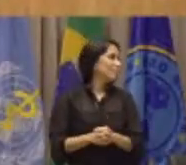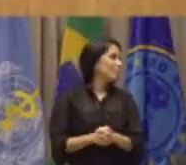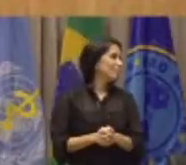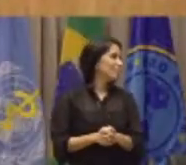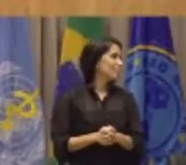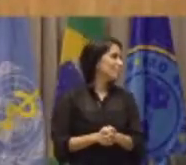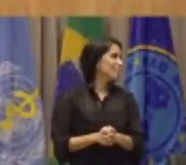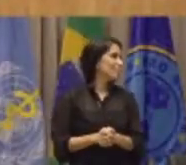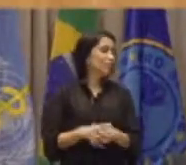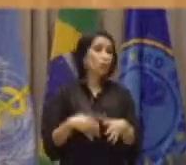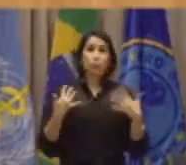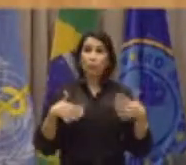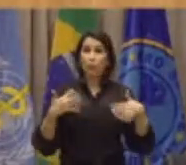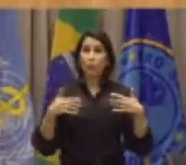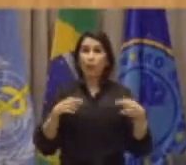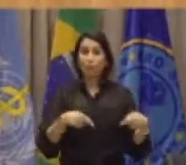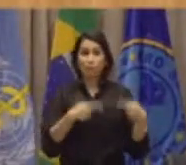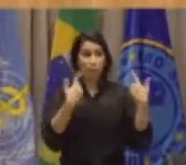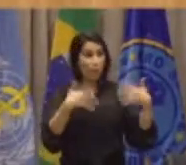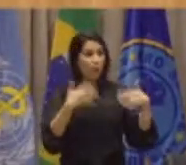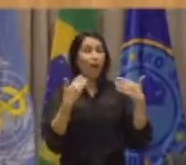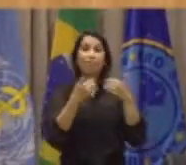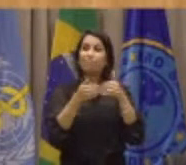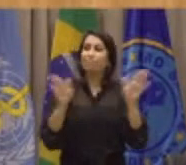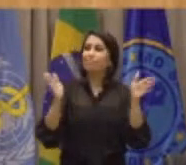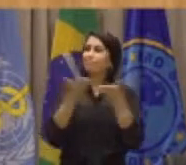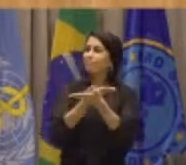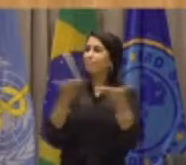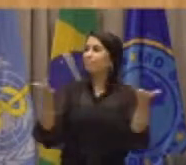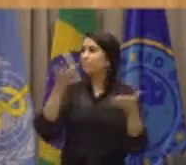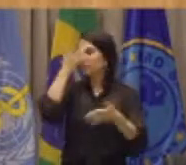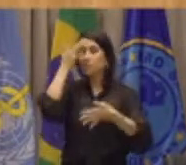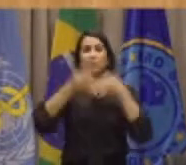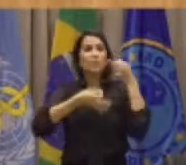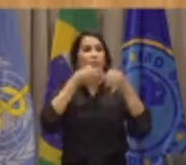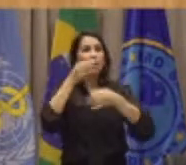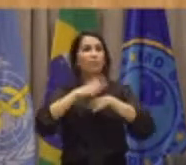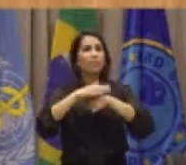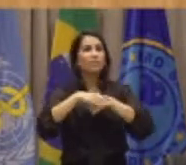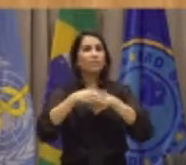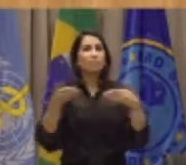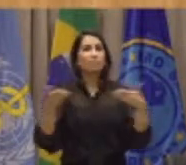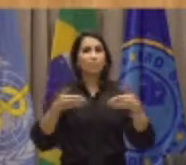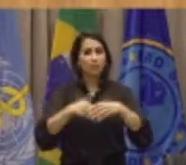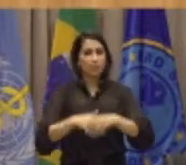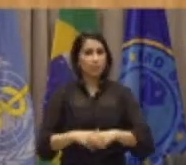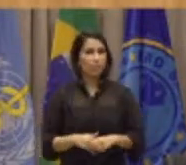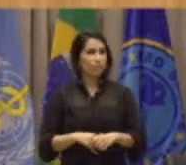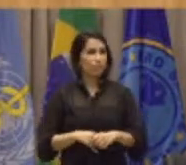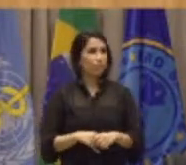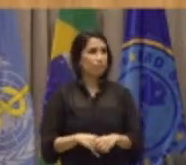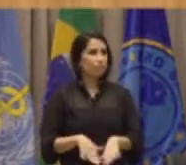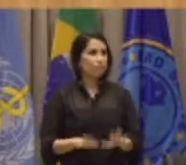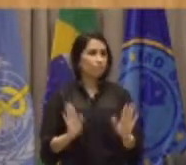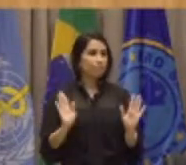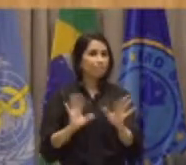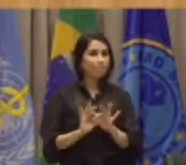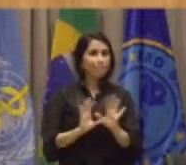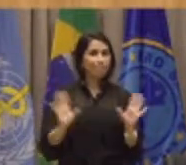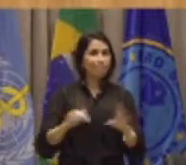Thank you. With this challenge, we pose this challenge, but let's open to comments now.